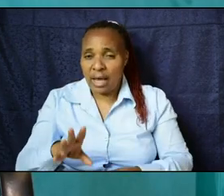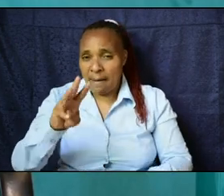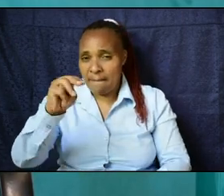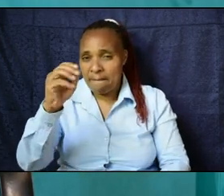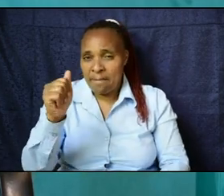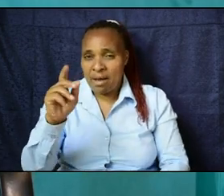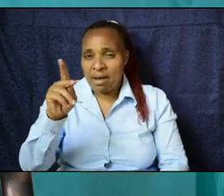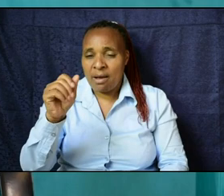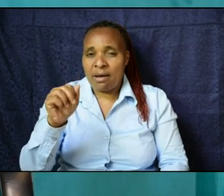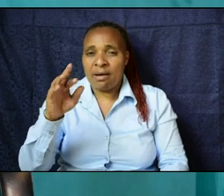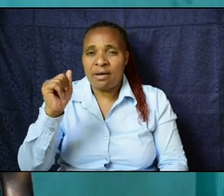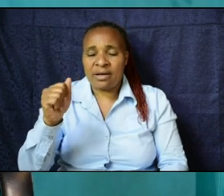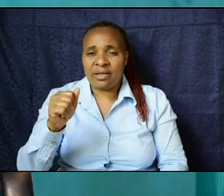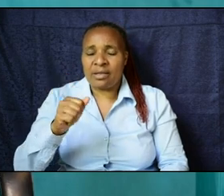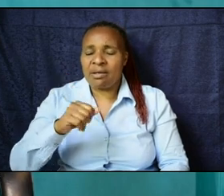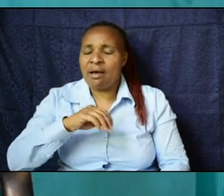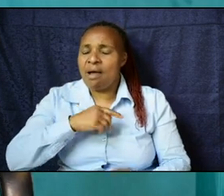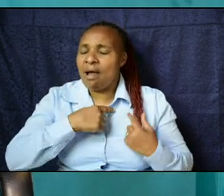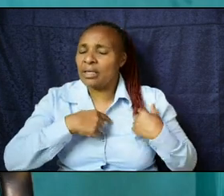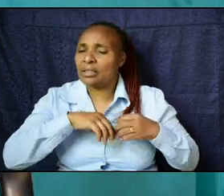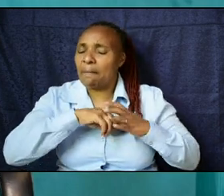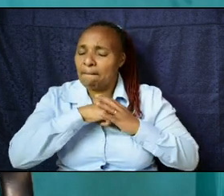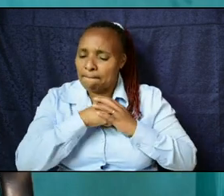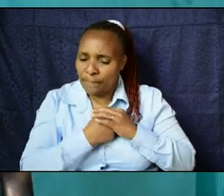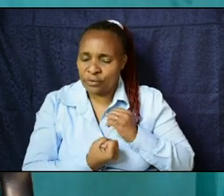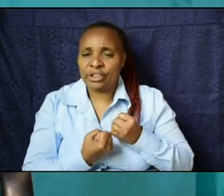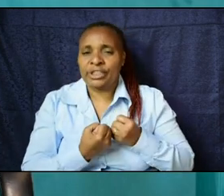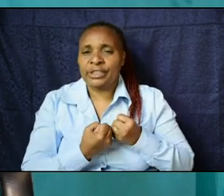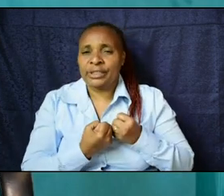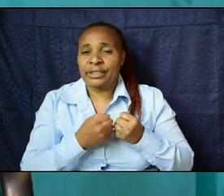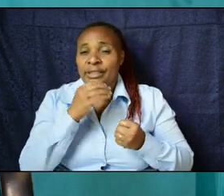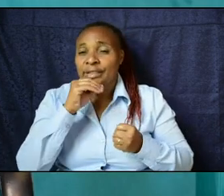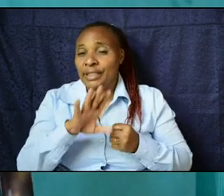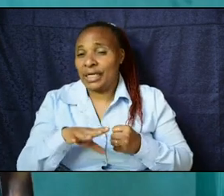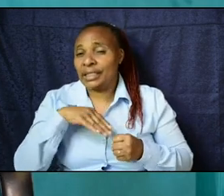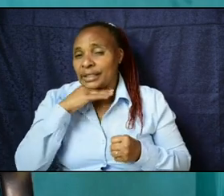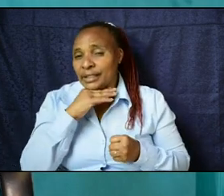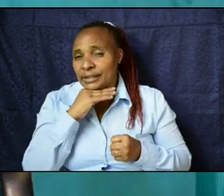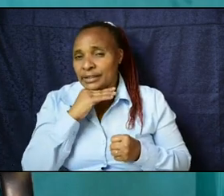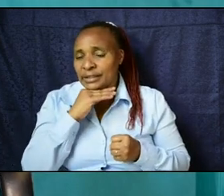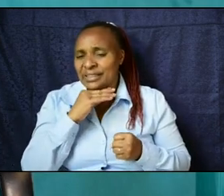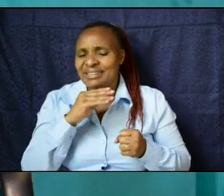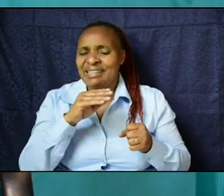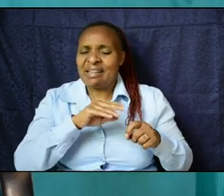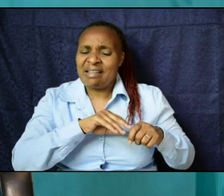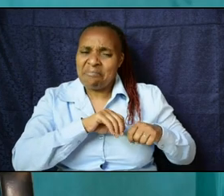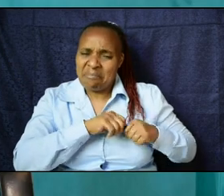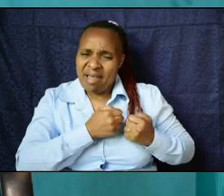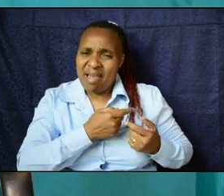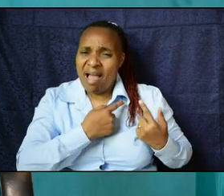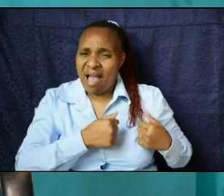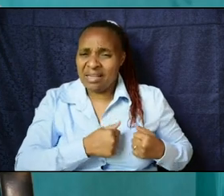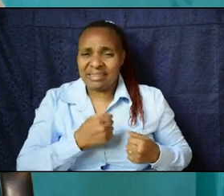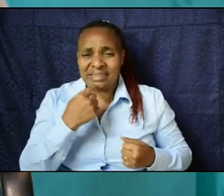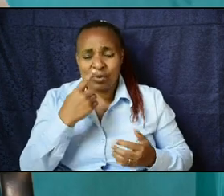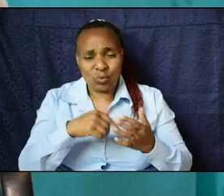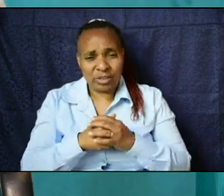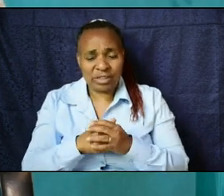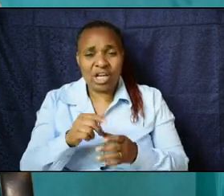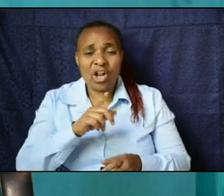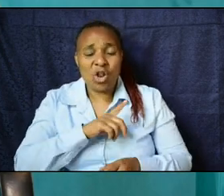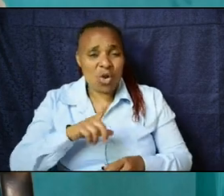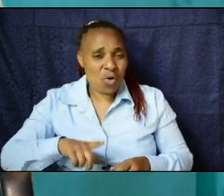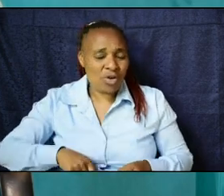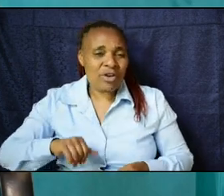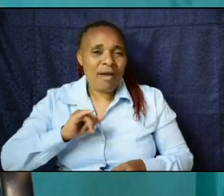was so heartbroken by the death of his son. But in his heartbreak, he said, Lord, I